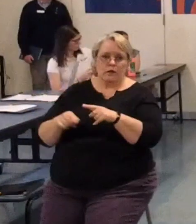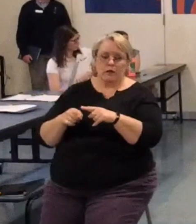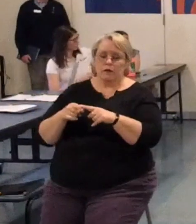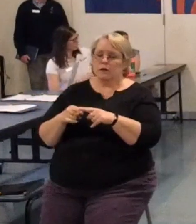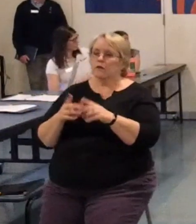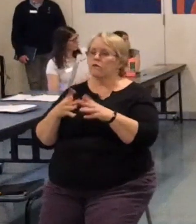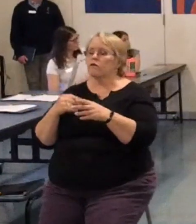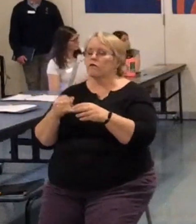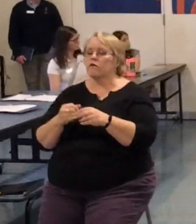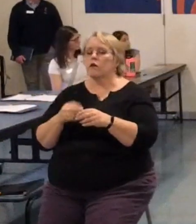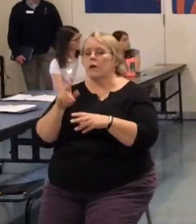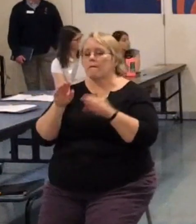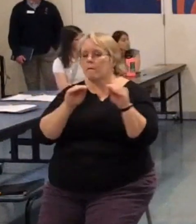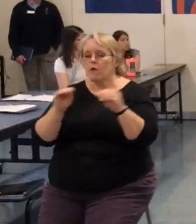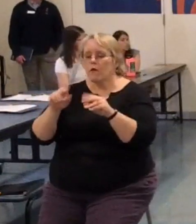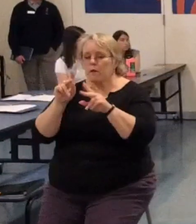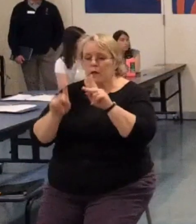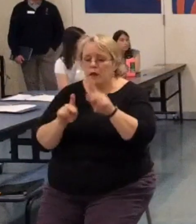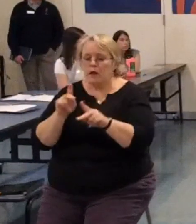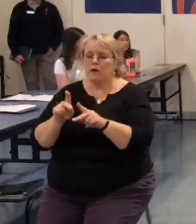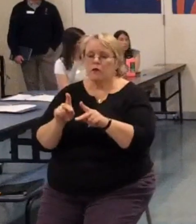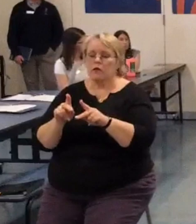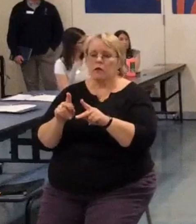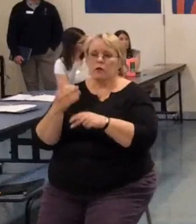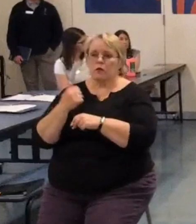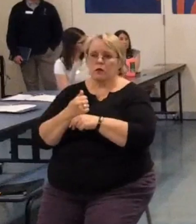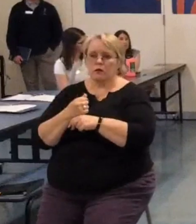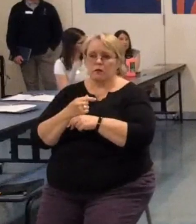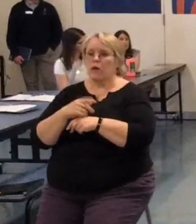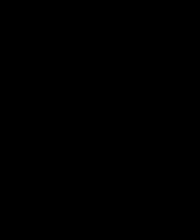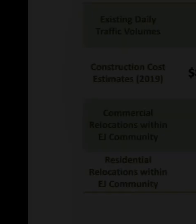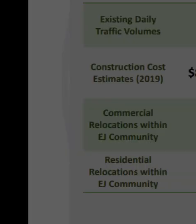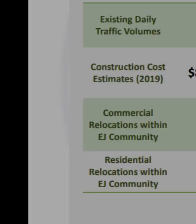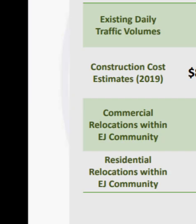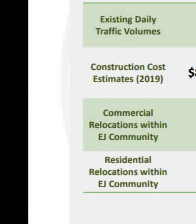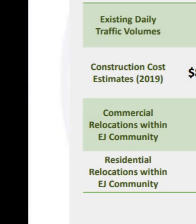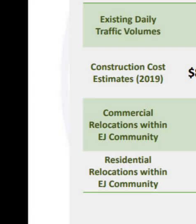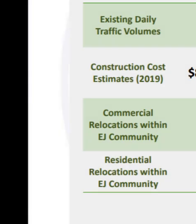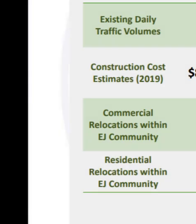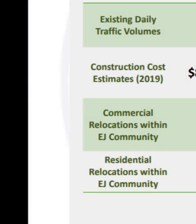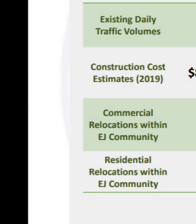to residential relocations, they're also a little on the low side as well.